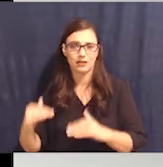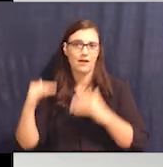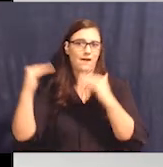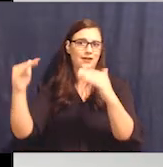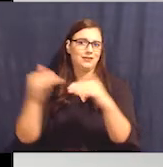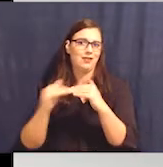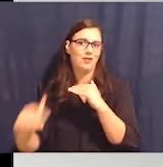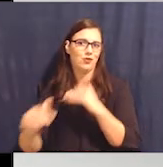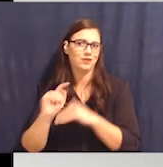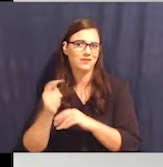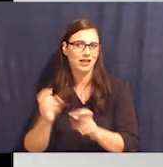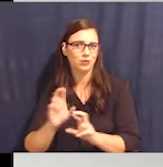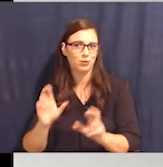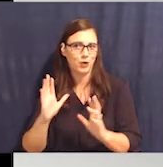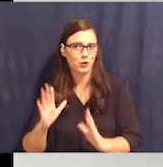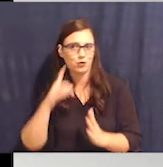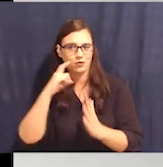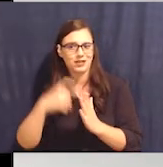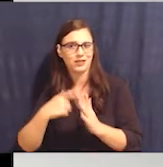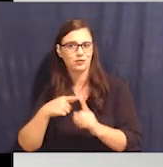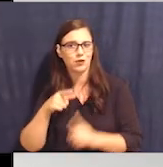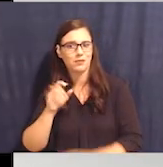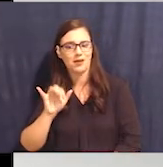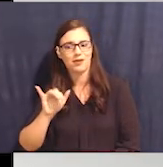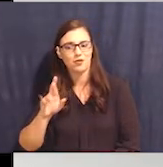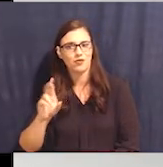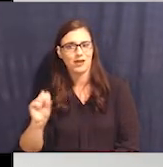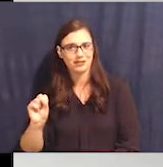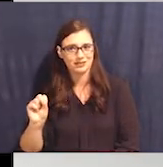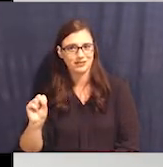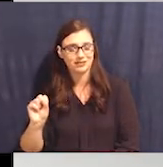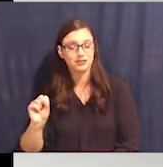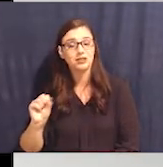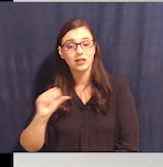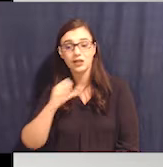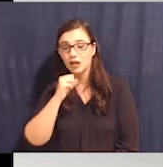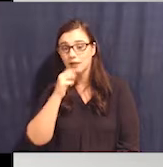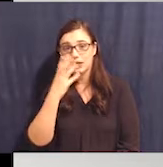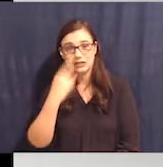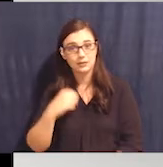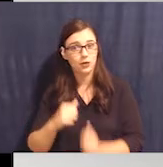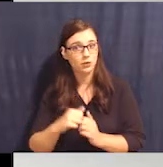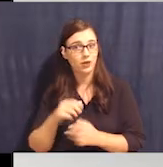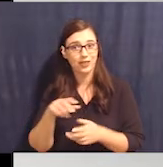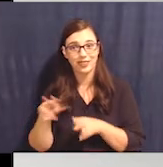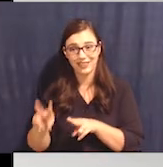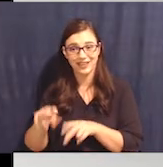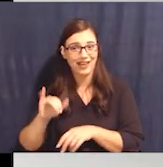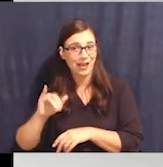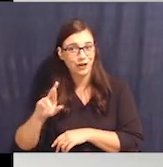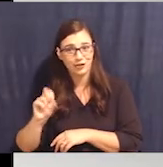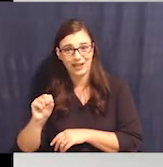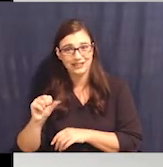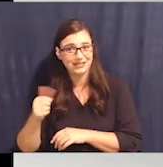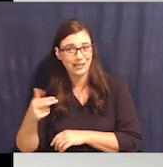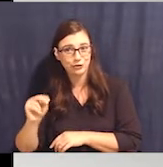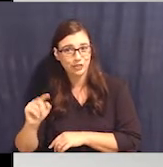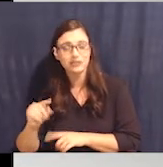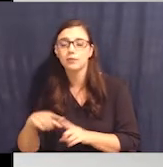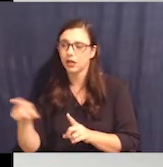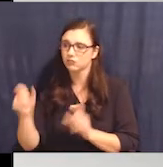which is the highest level of tax preparer recognized by the IRS. No, I'm not sleeping with an IRS agent,